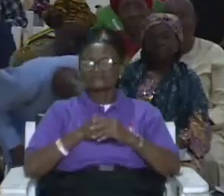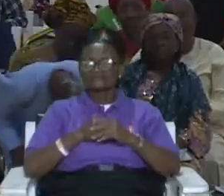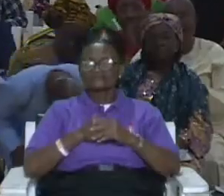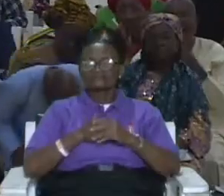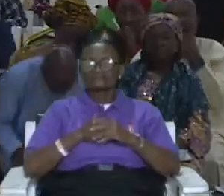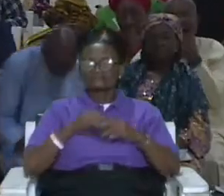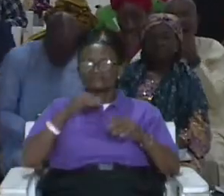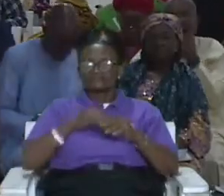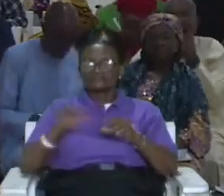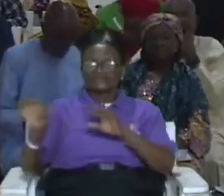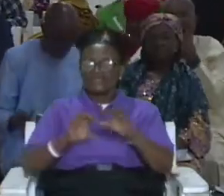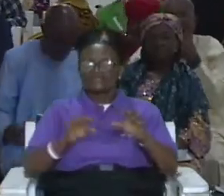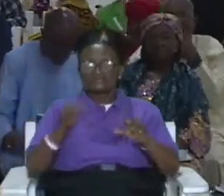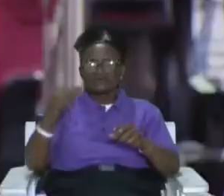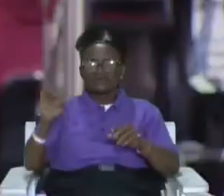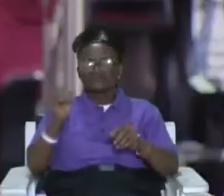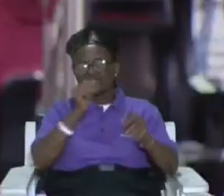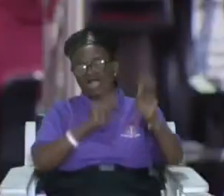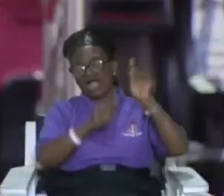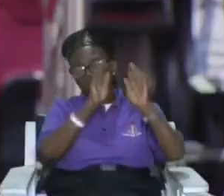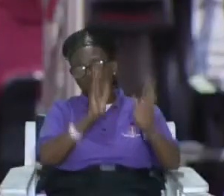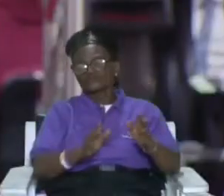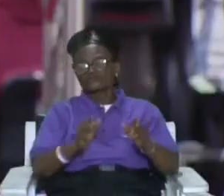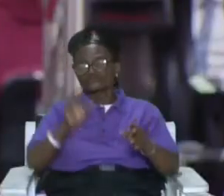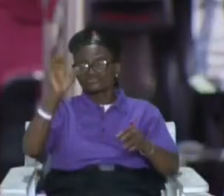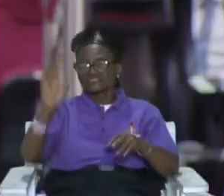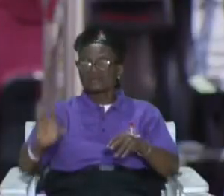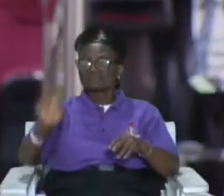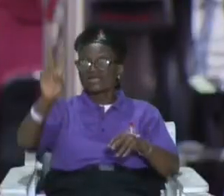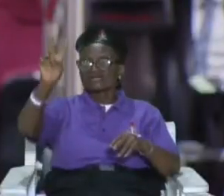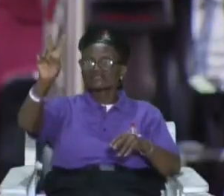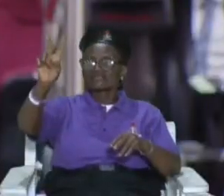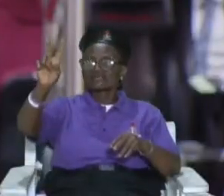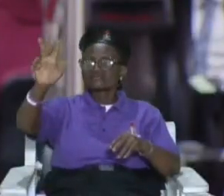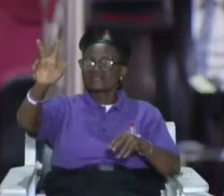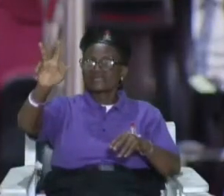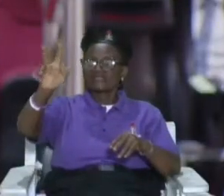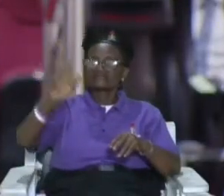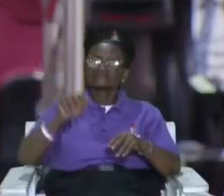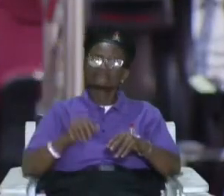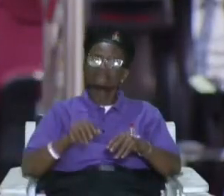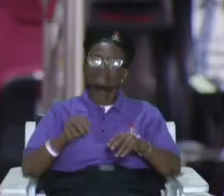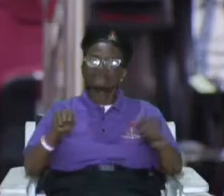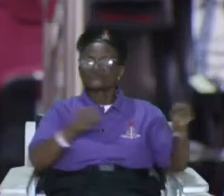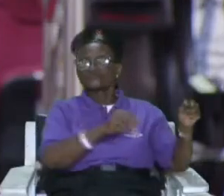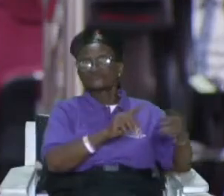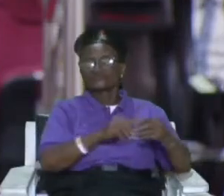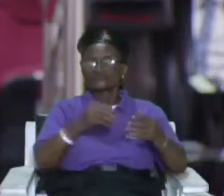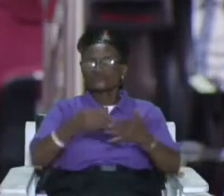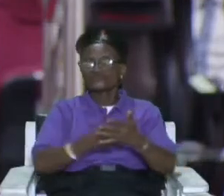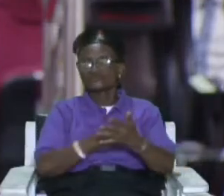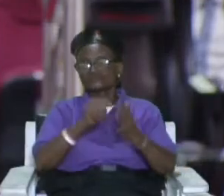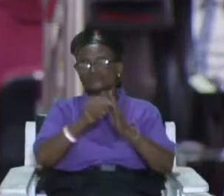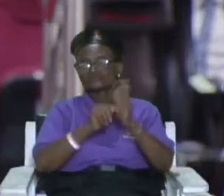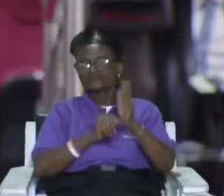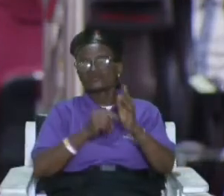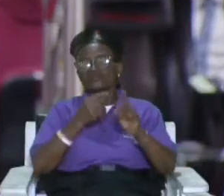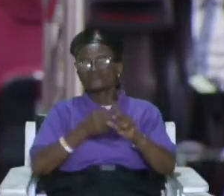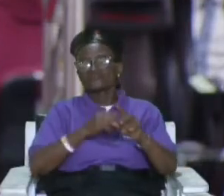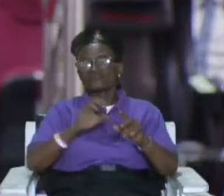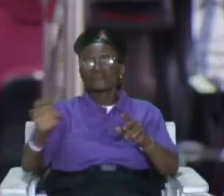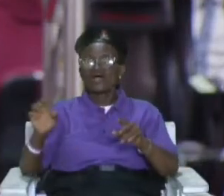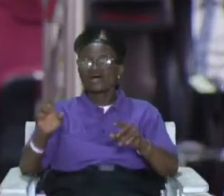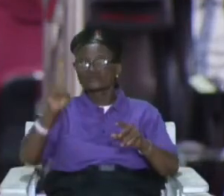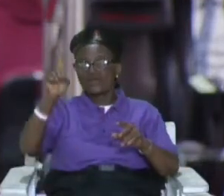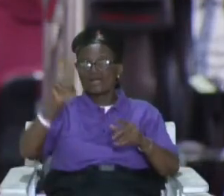In Acts of the Apostles chapter 3, when you move into the New Testament, from verse 1 to 8,